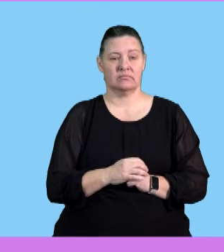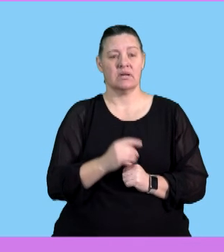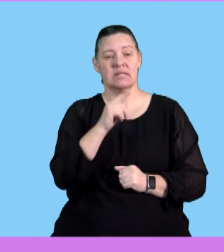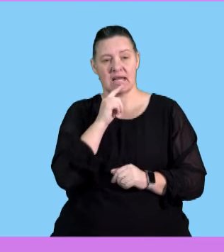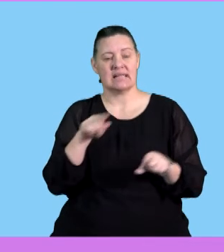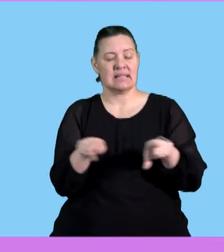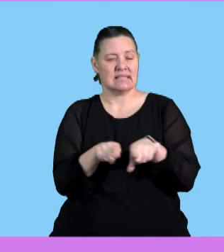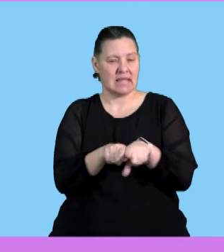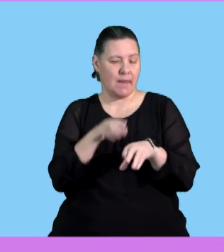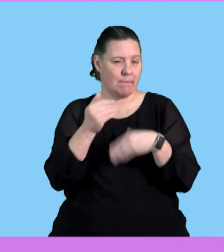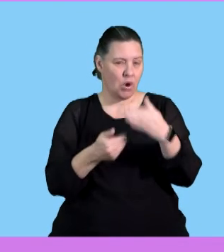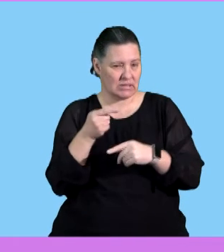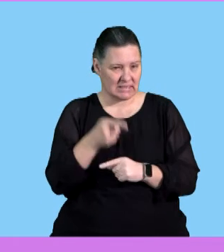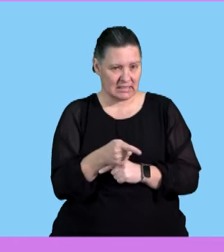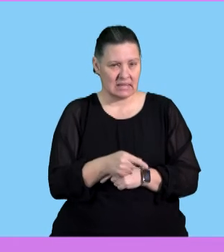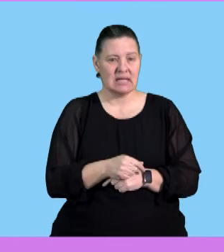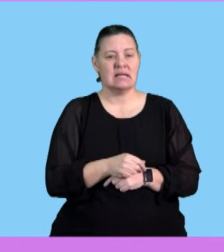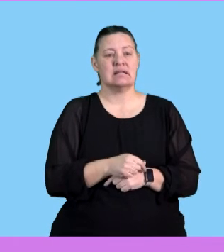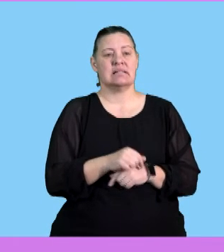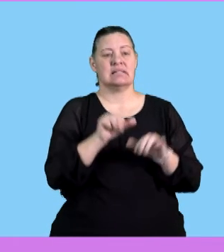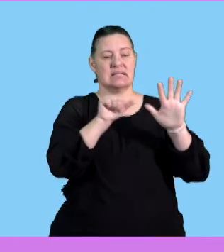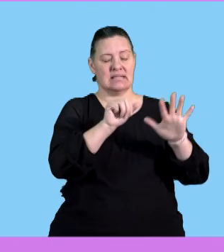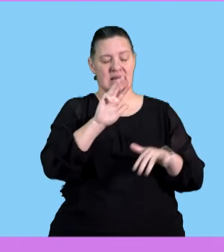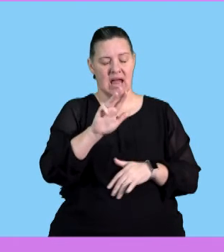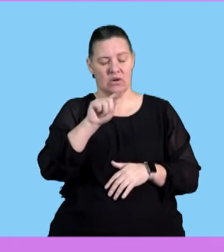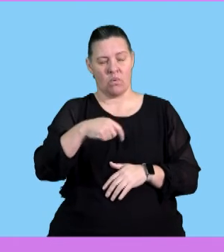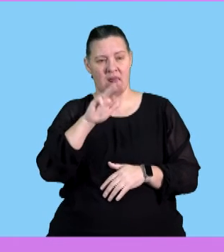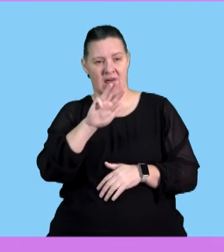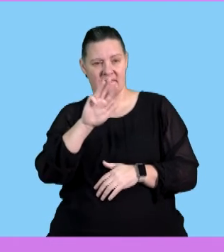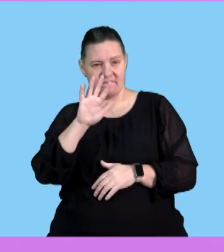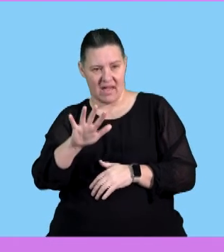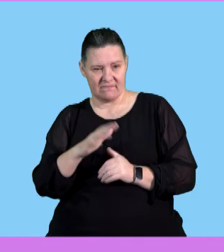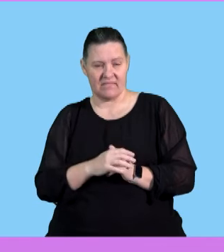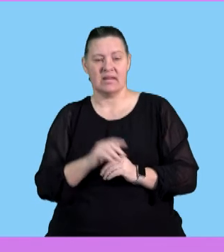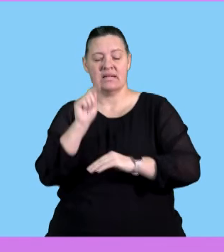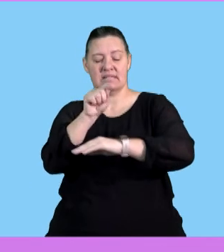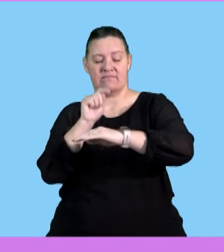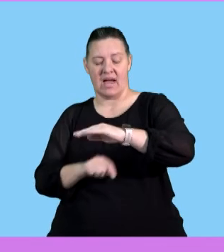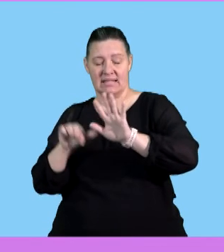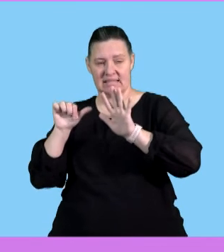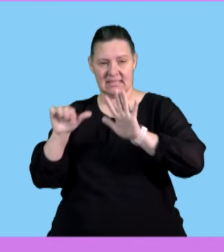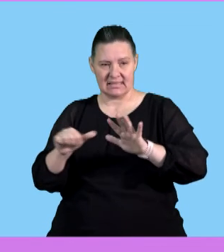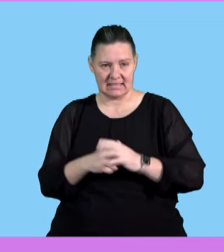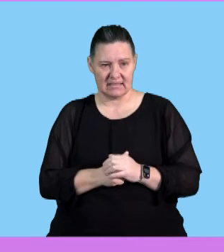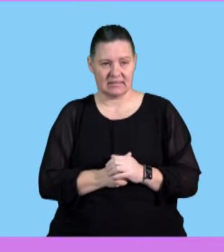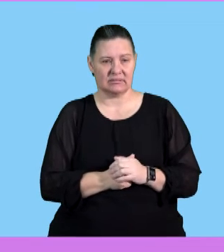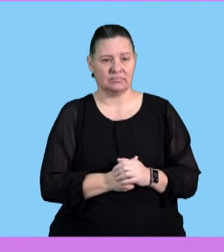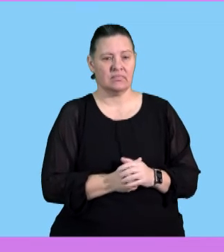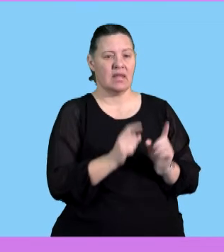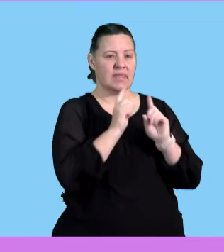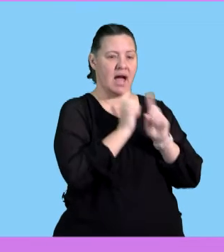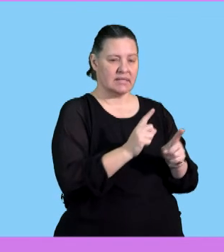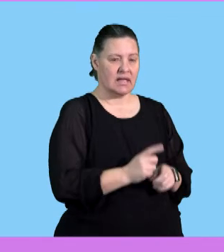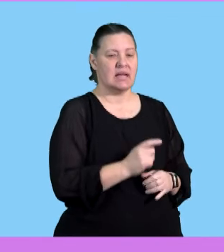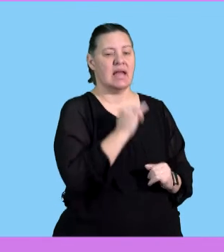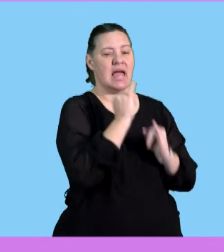now we are going to use the same procedure, of which is 69 rand 95 being divided by